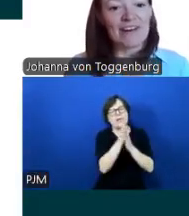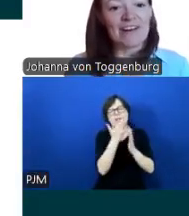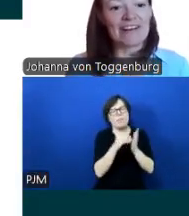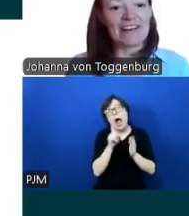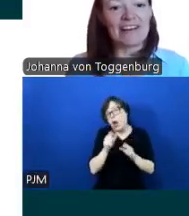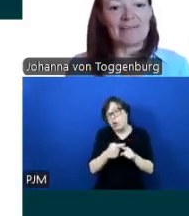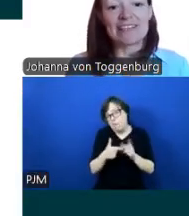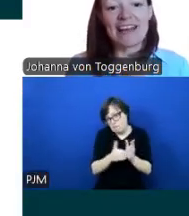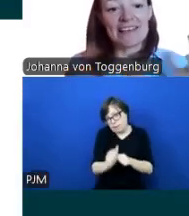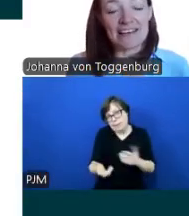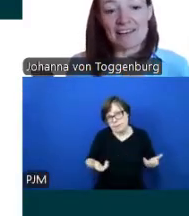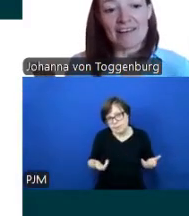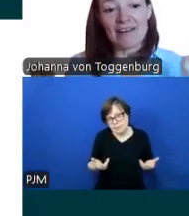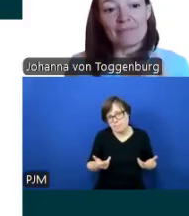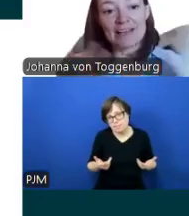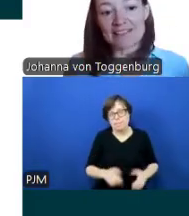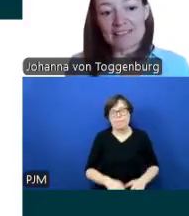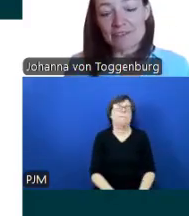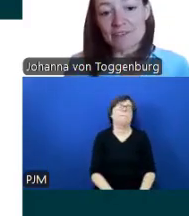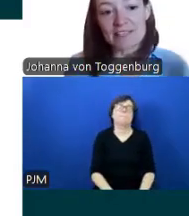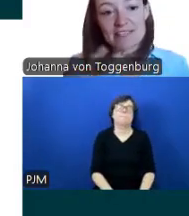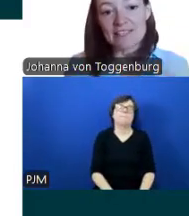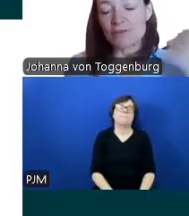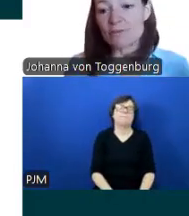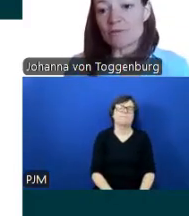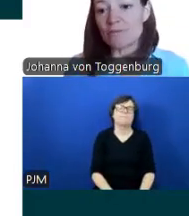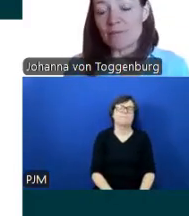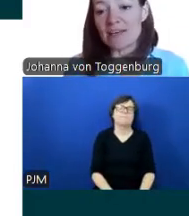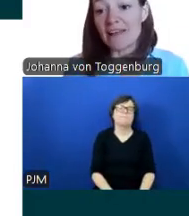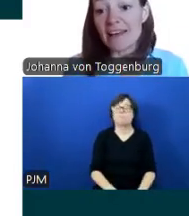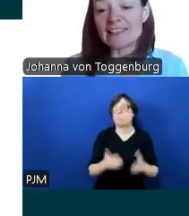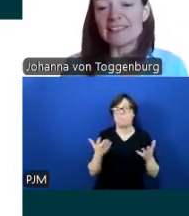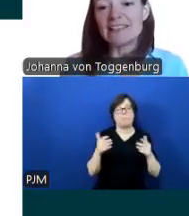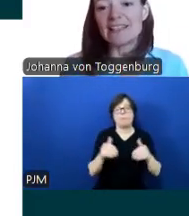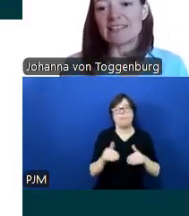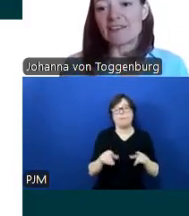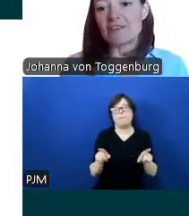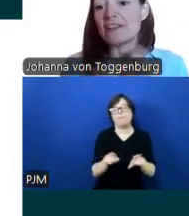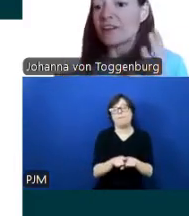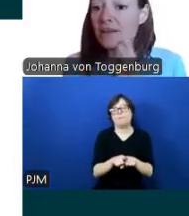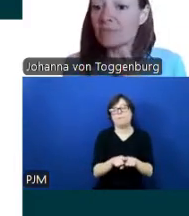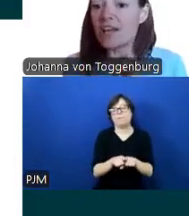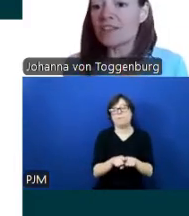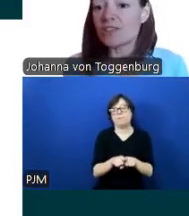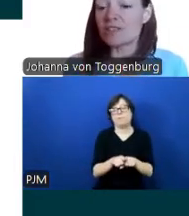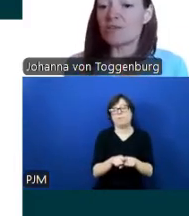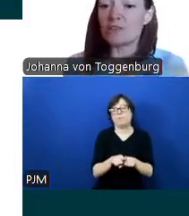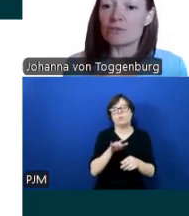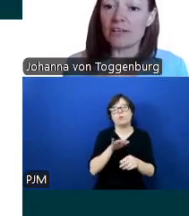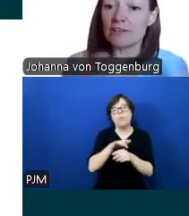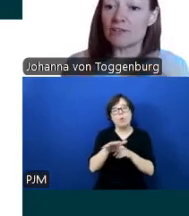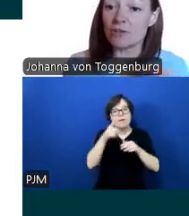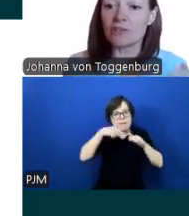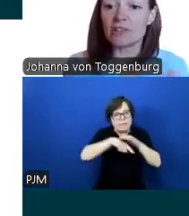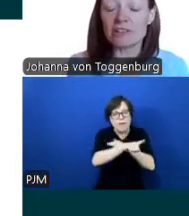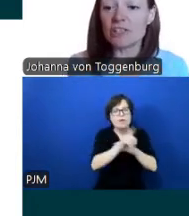There are, it can impact interior spaces in terms of maybe light, etc. There are some challenges. You need to